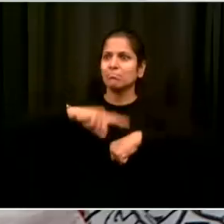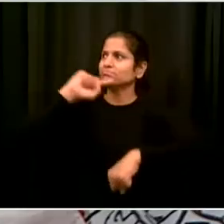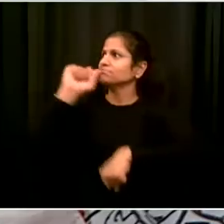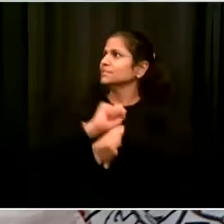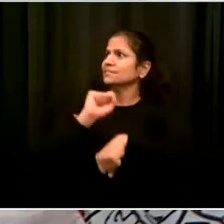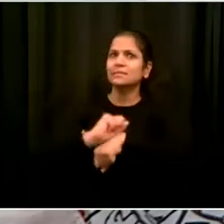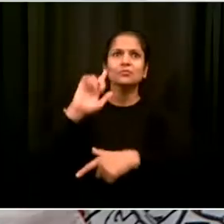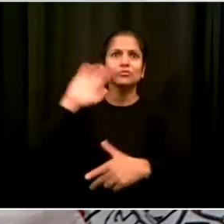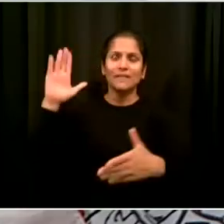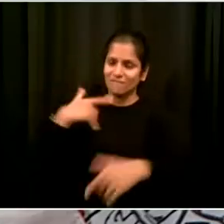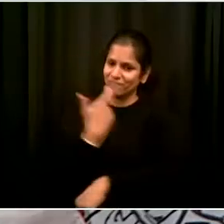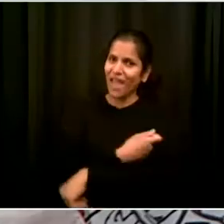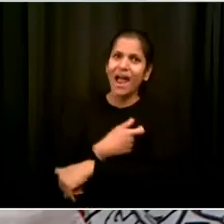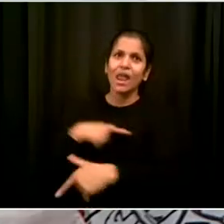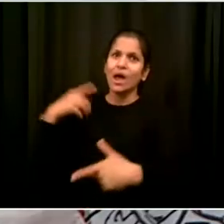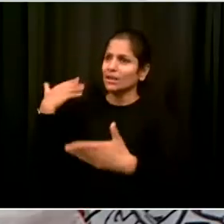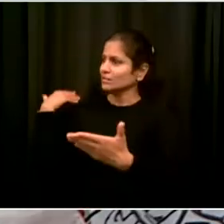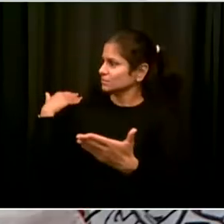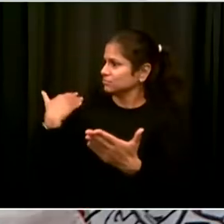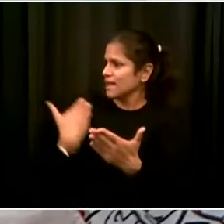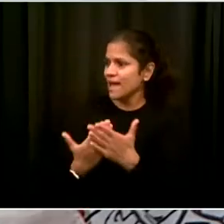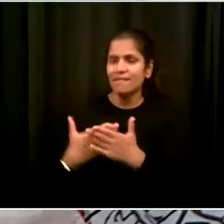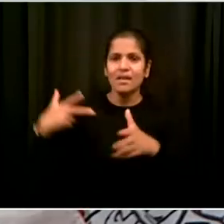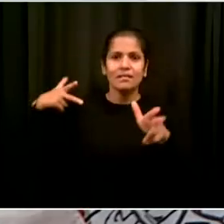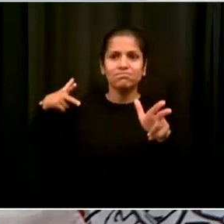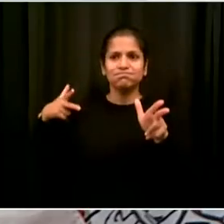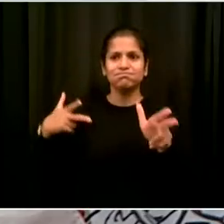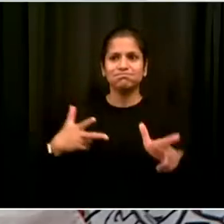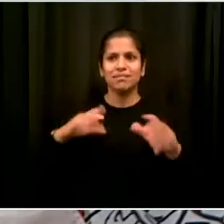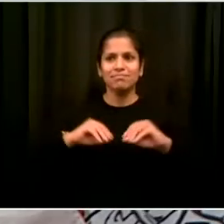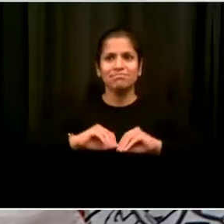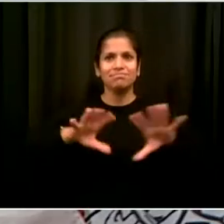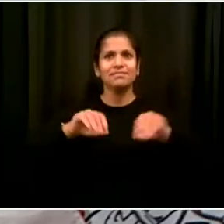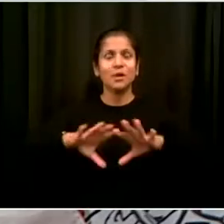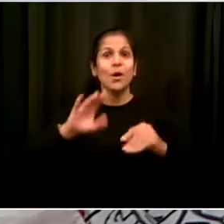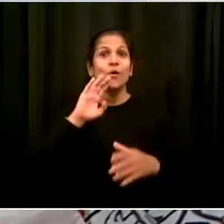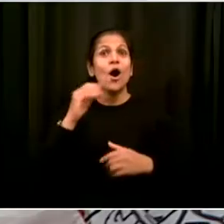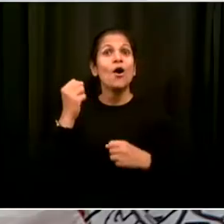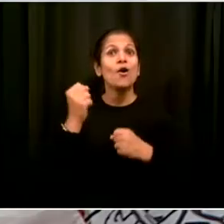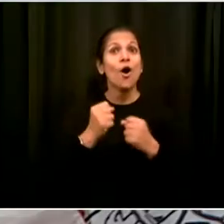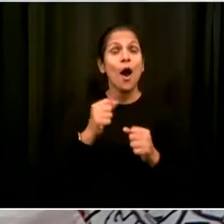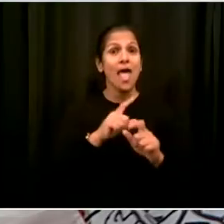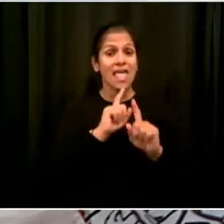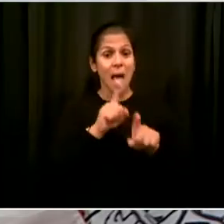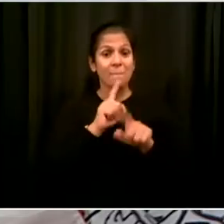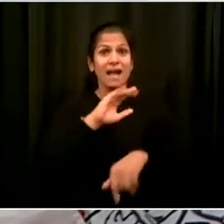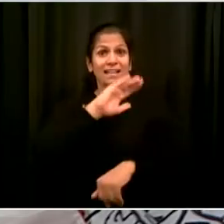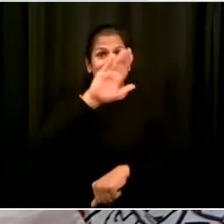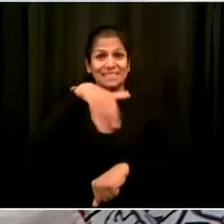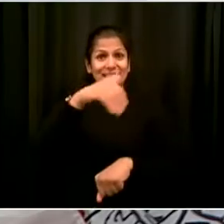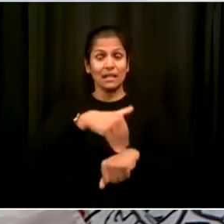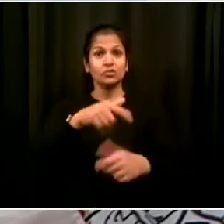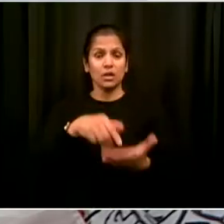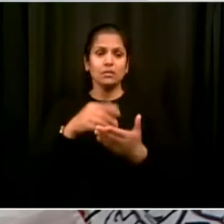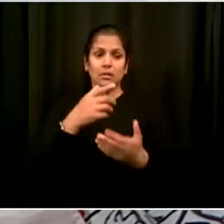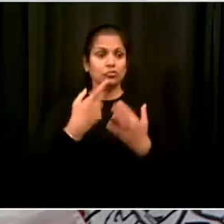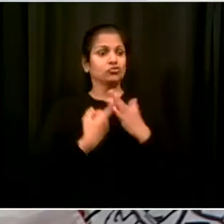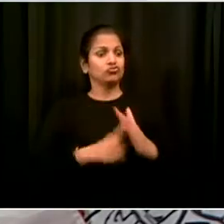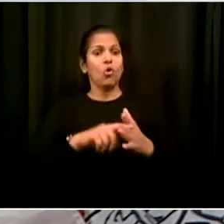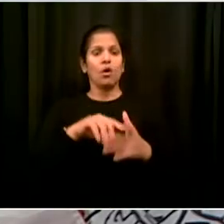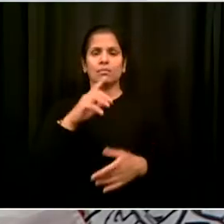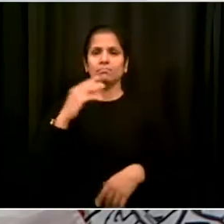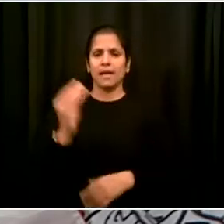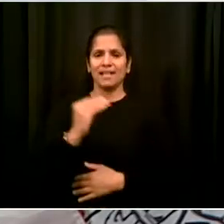and running on Monday to distribute the vaccine. We are ready with a plan to ensure that that distribution will be equitable, will be